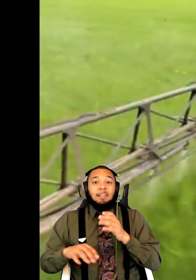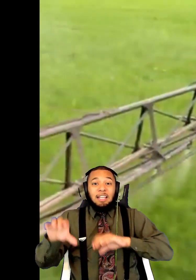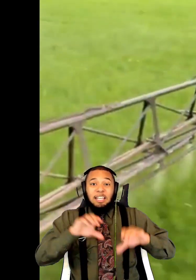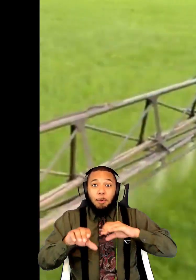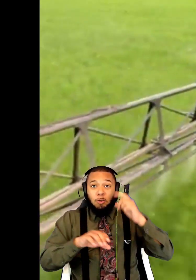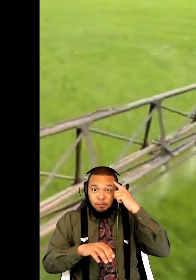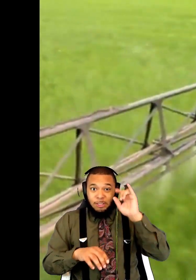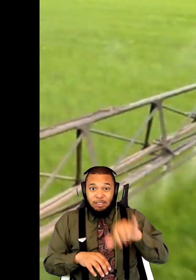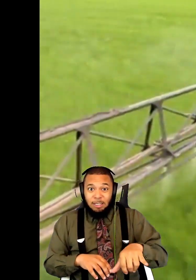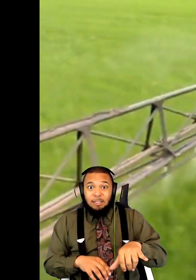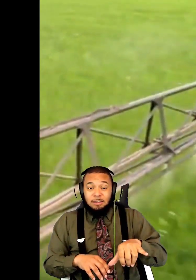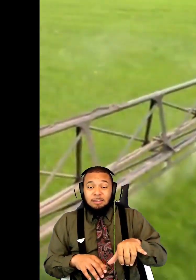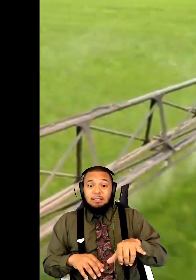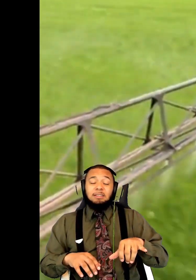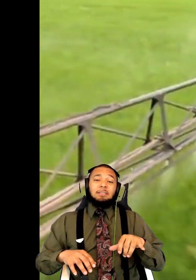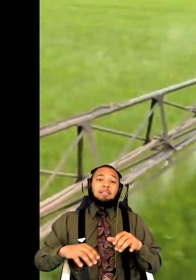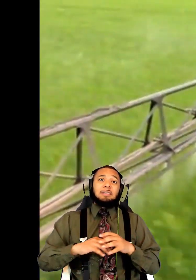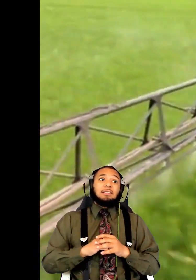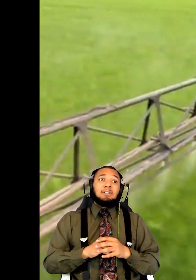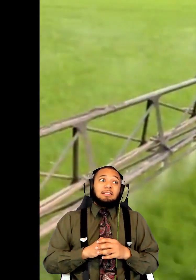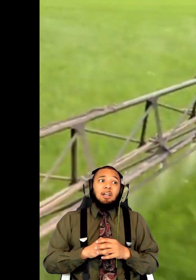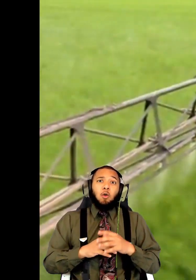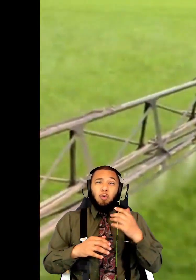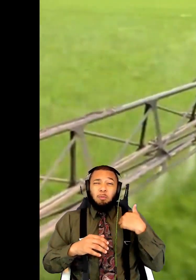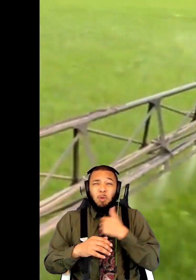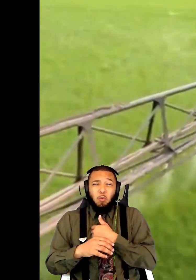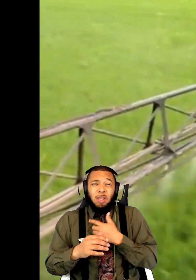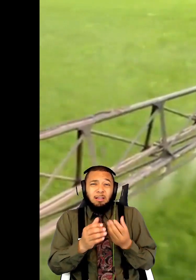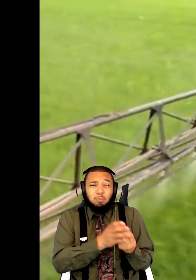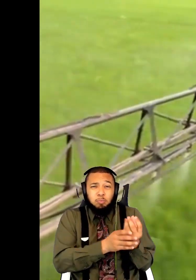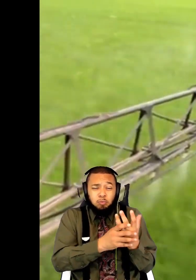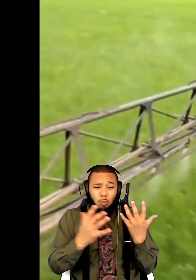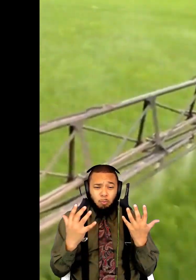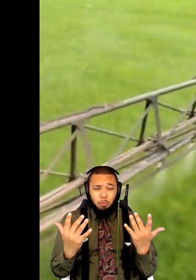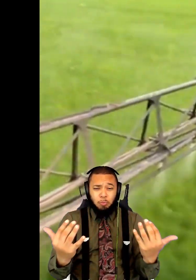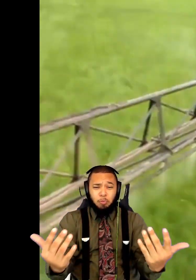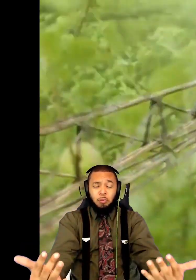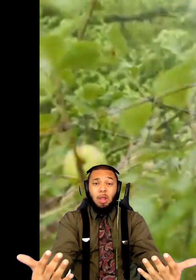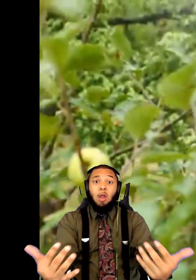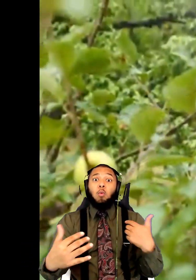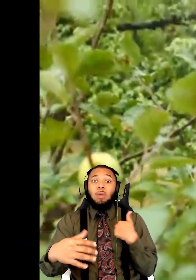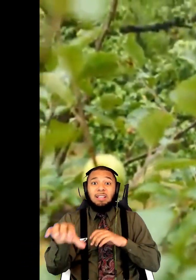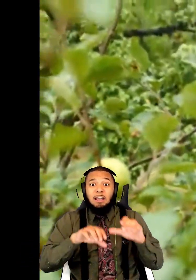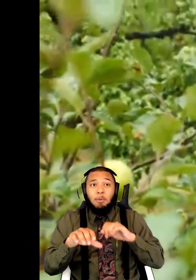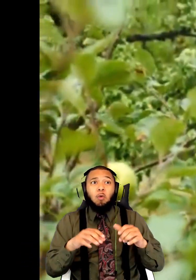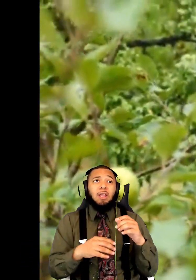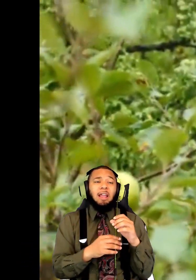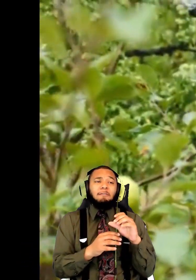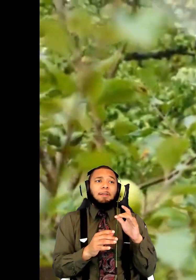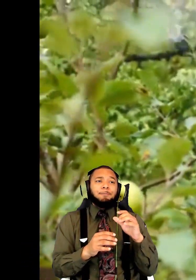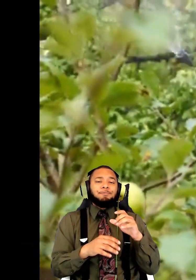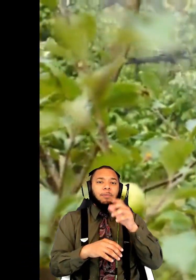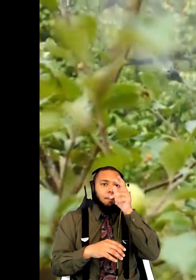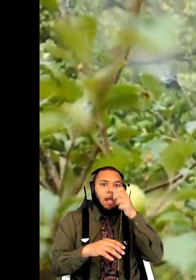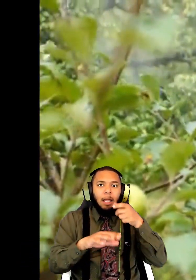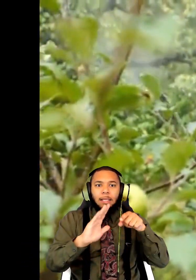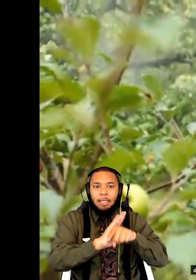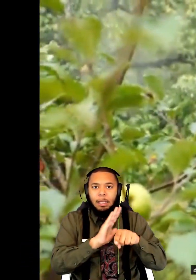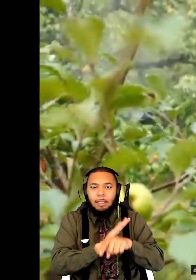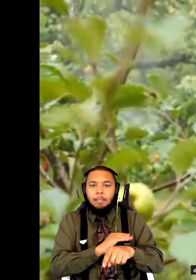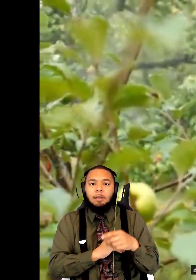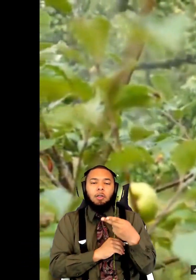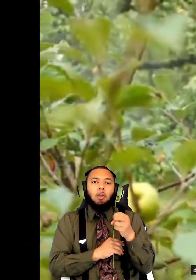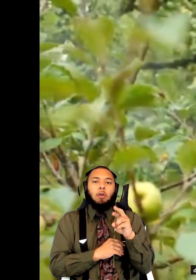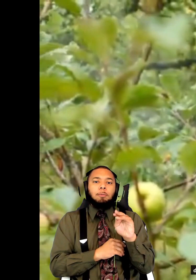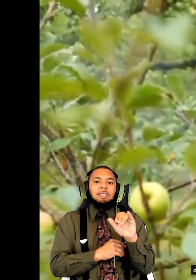when we grow food in large quantities, we use a lot of chemicals. We use pesticides, we use herbicides, we use a lot of different